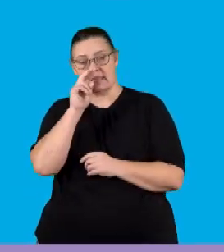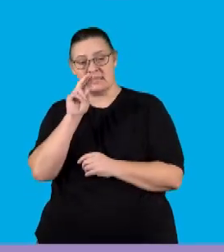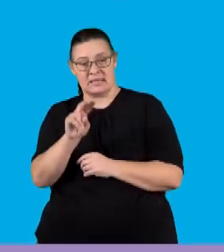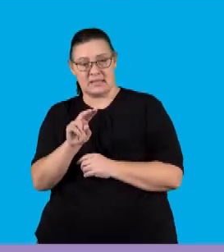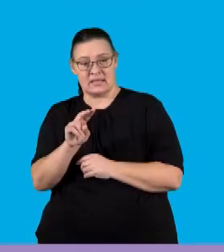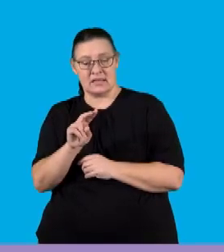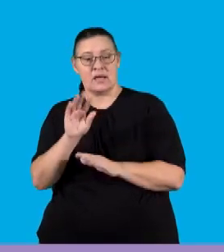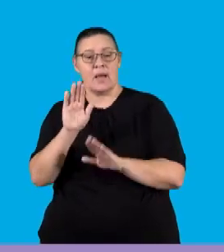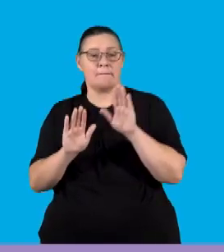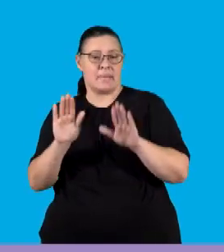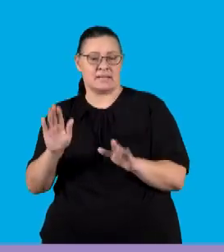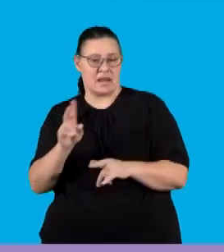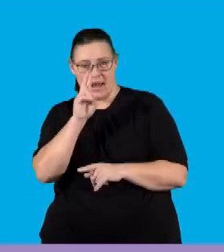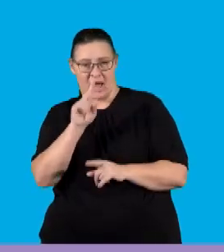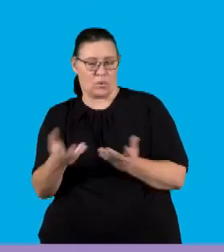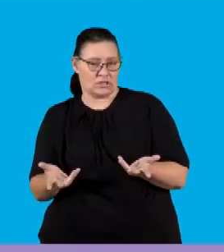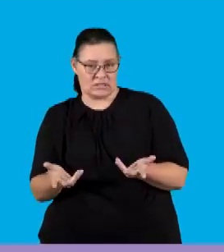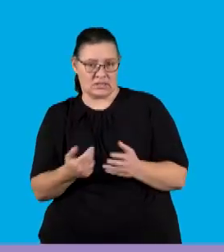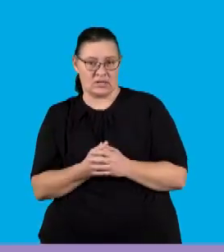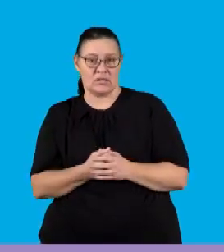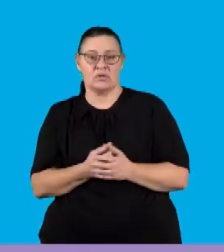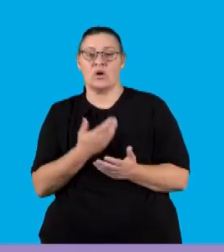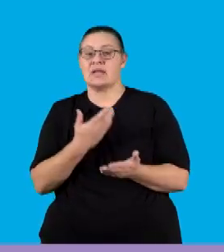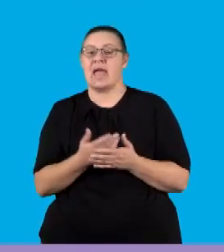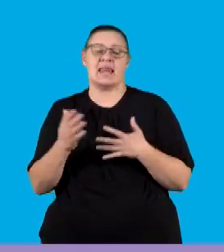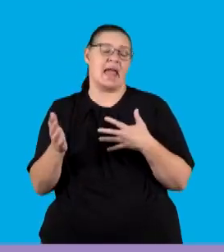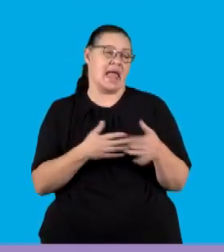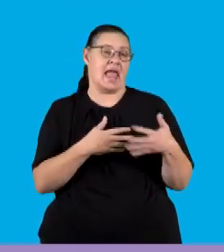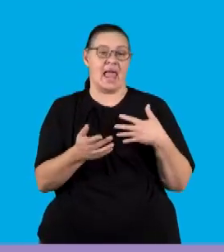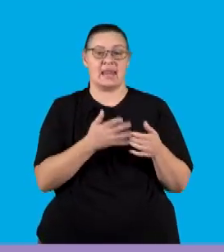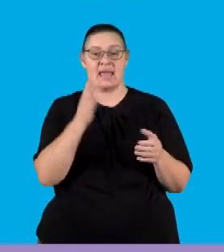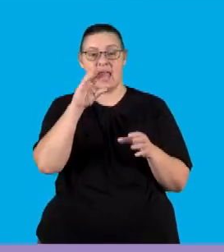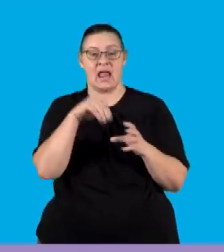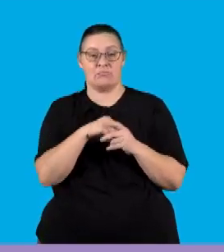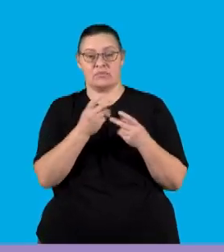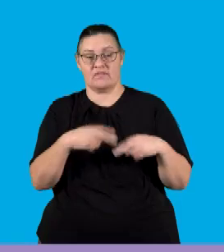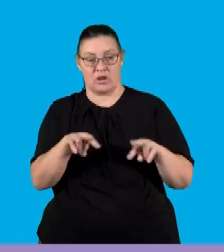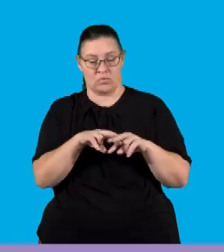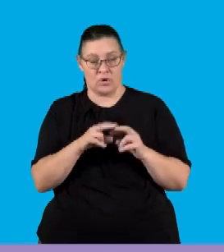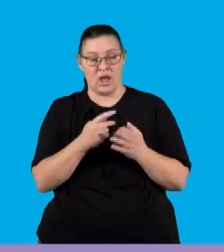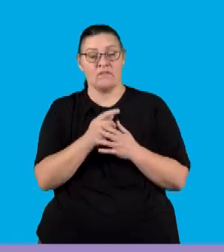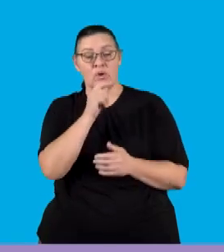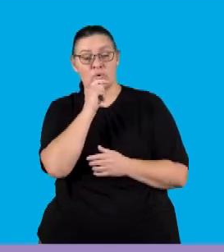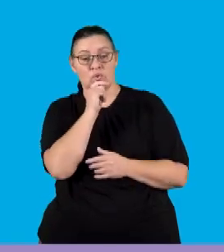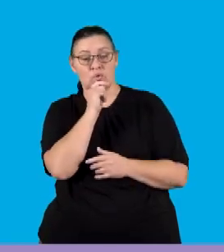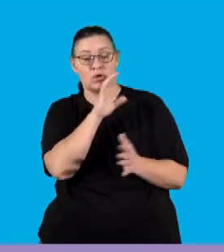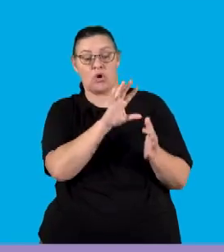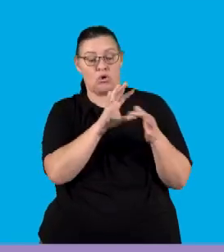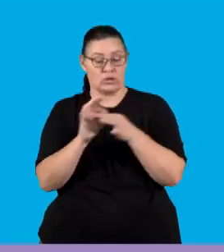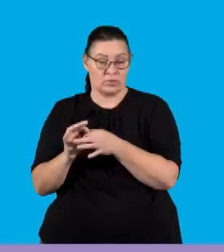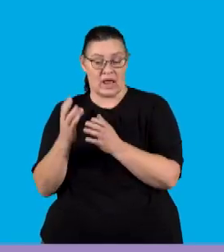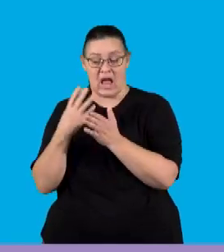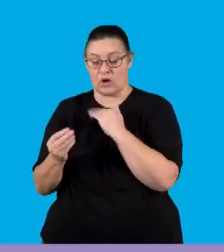see what the pattern is. Now, you can take any input value here as long as you use the